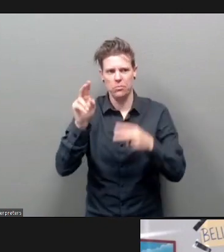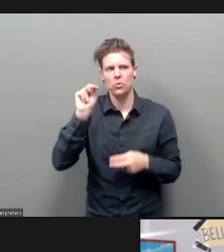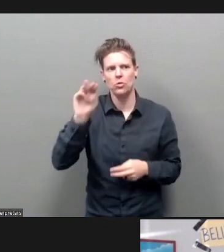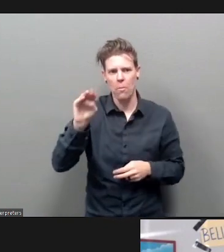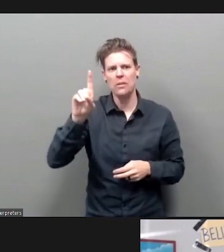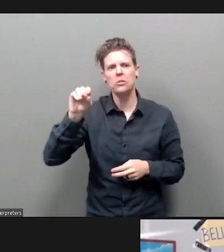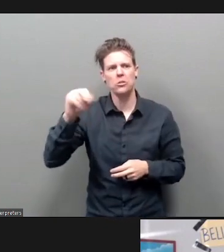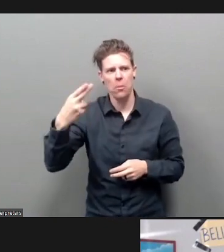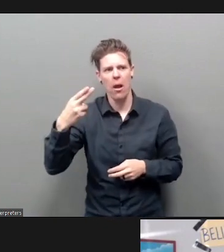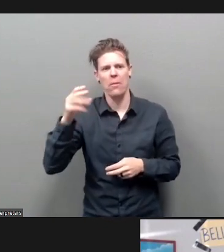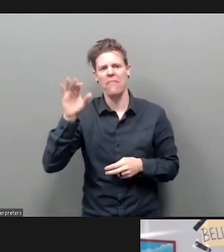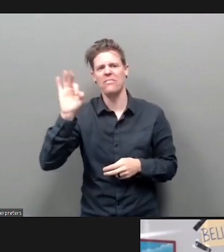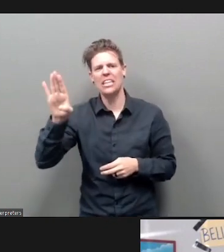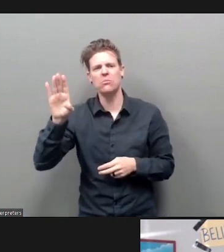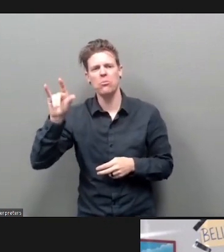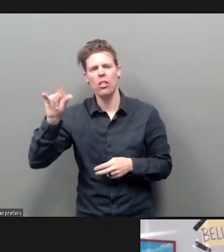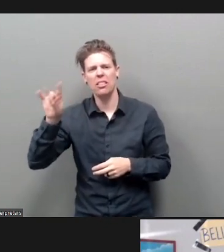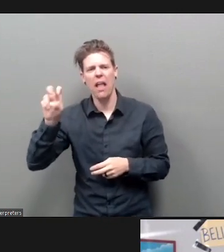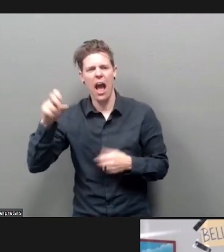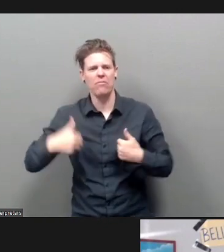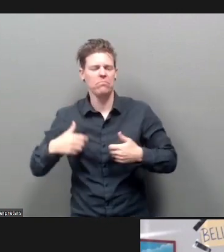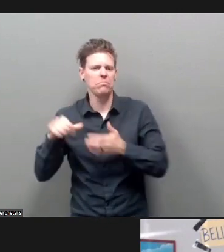anything that you may have missed.